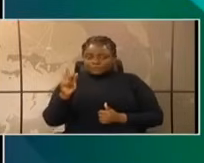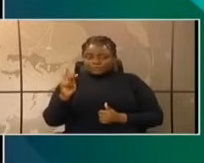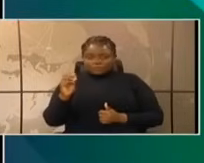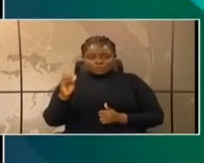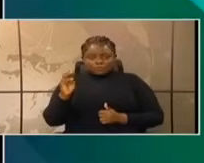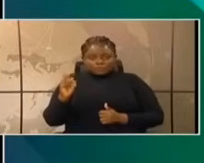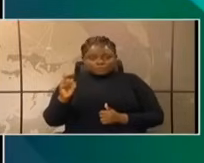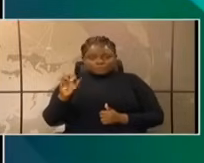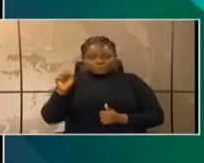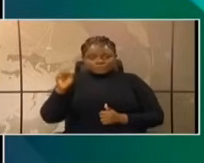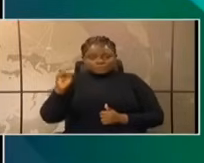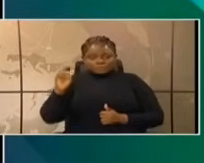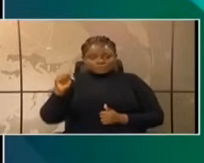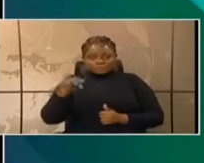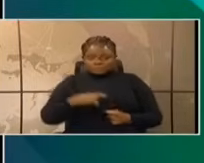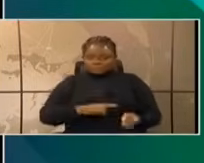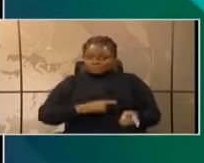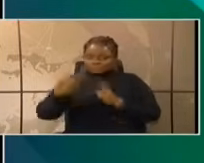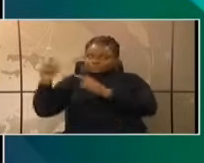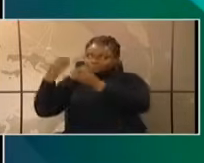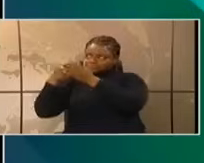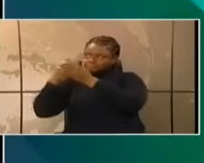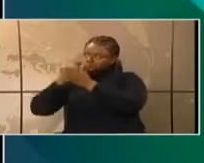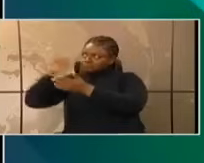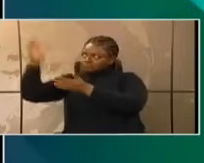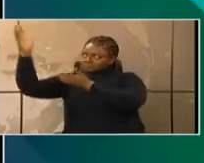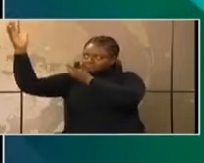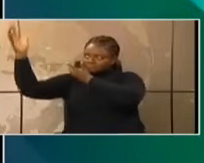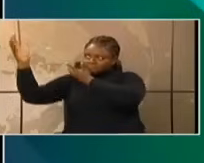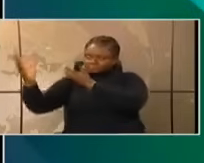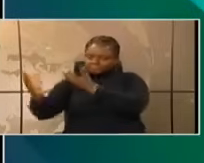On a quarter by. I want to cry. Mommy.